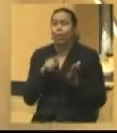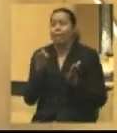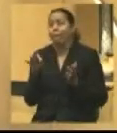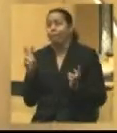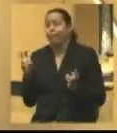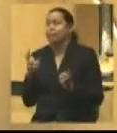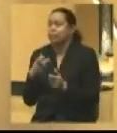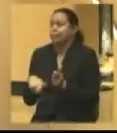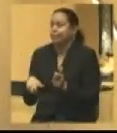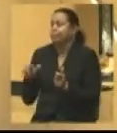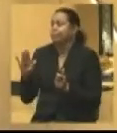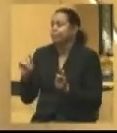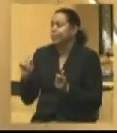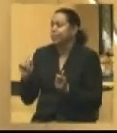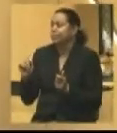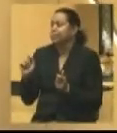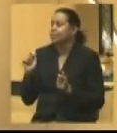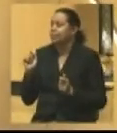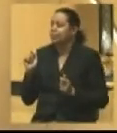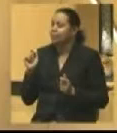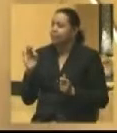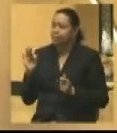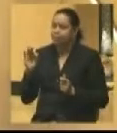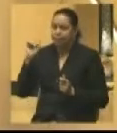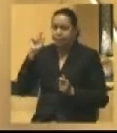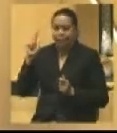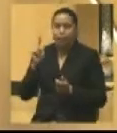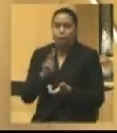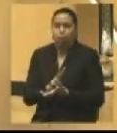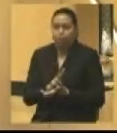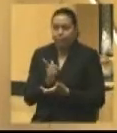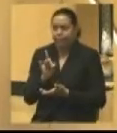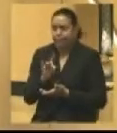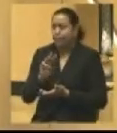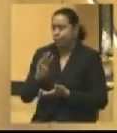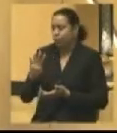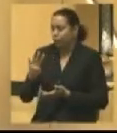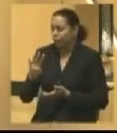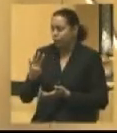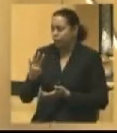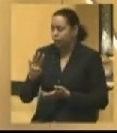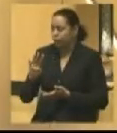but if Lincoln does lose the election in 1864,